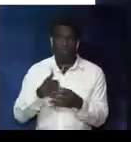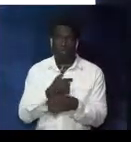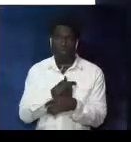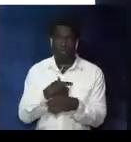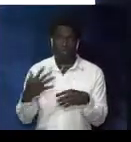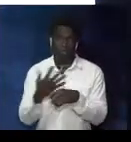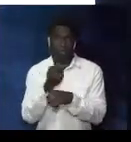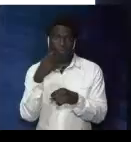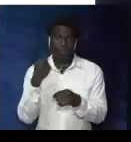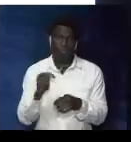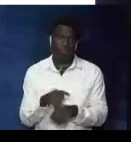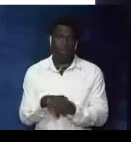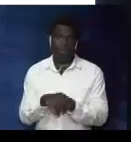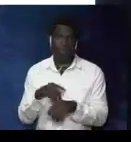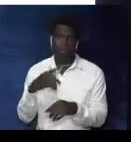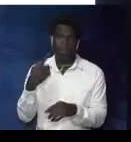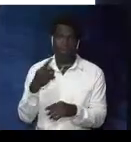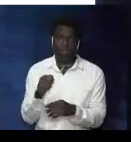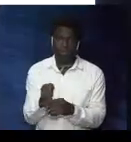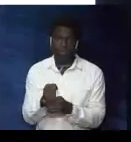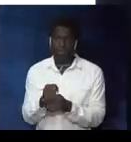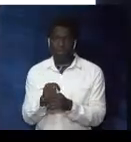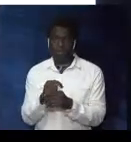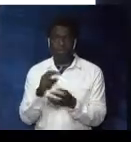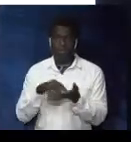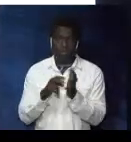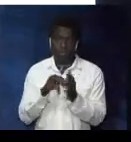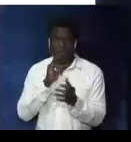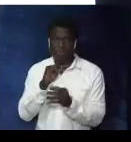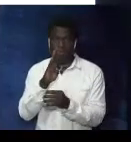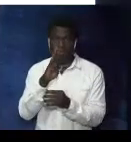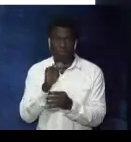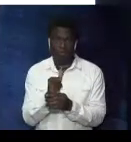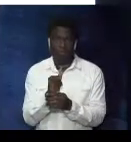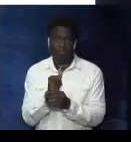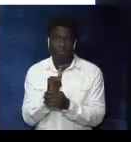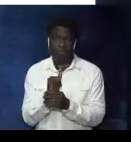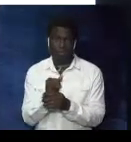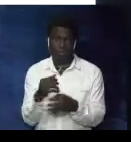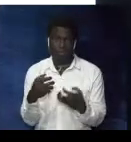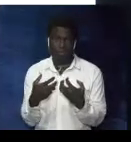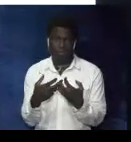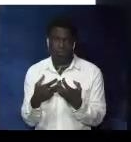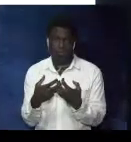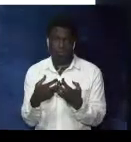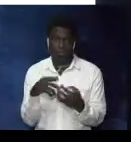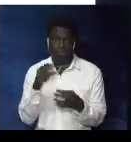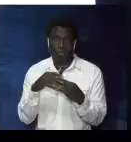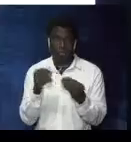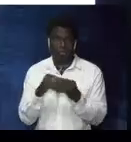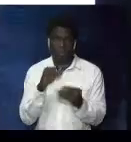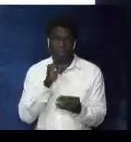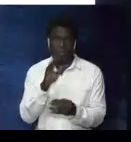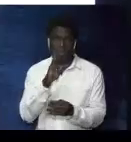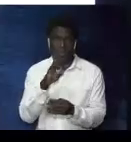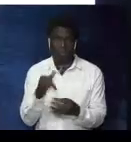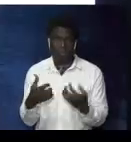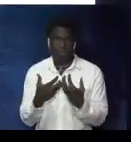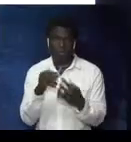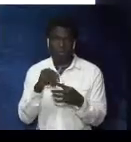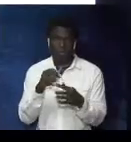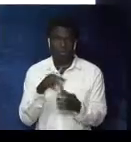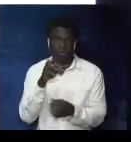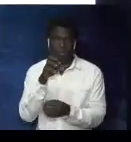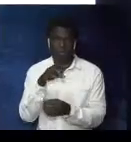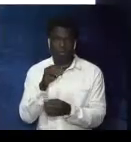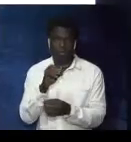The expression is not by hook or crook. It's by hook or by crook. By hook or